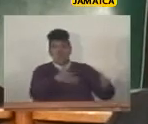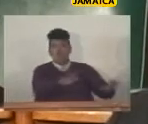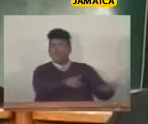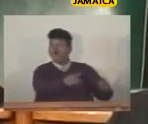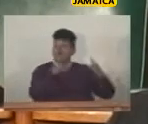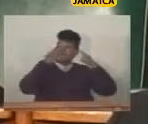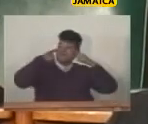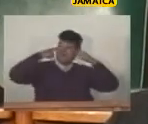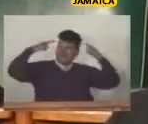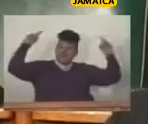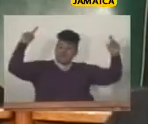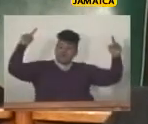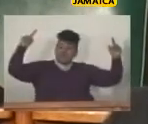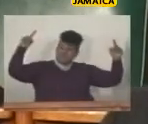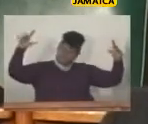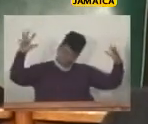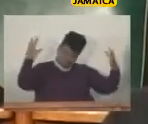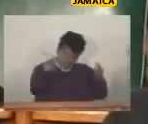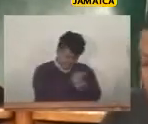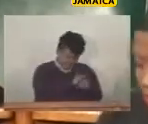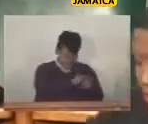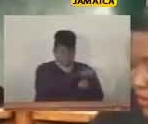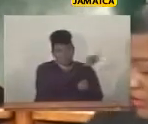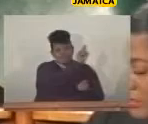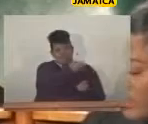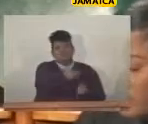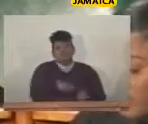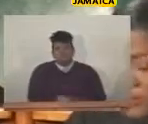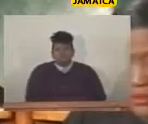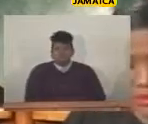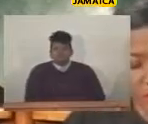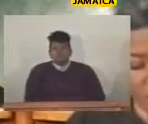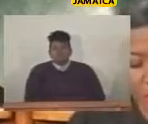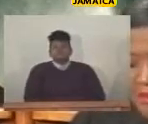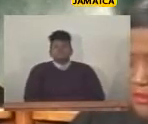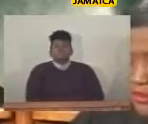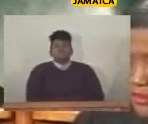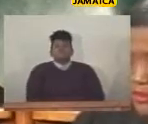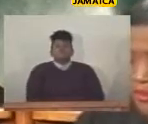flourish in the parish of St. James. Hear, hear.